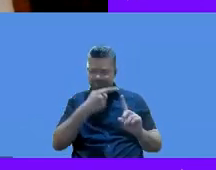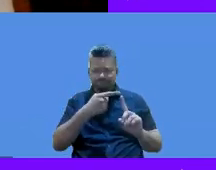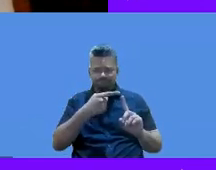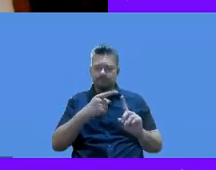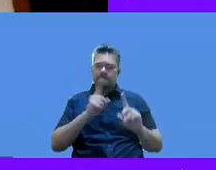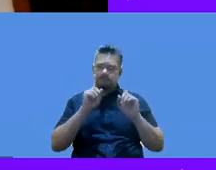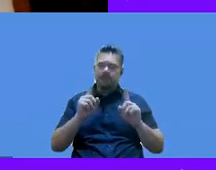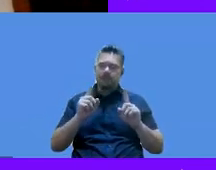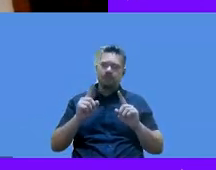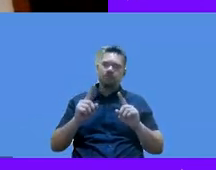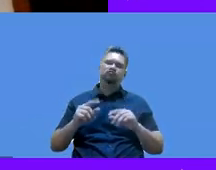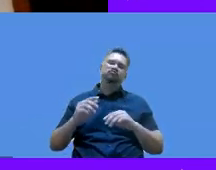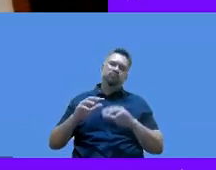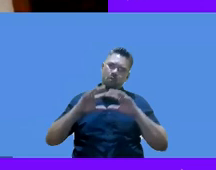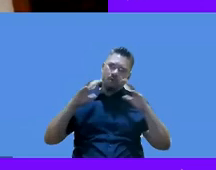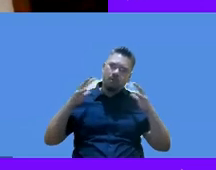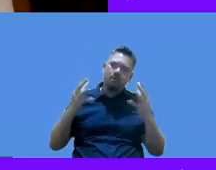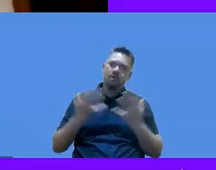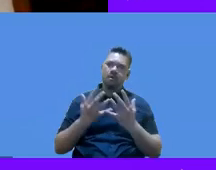equitable future for us all. Thank you.